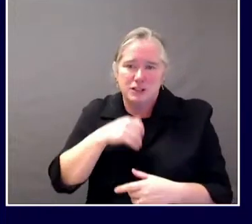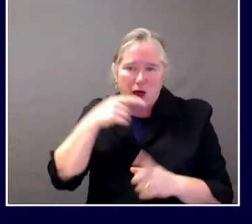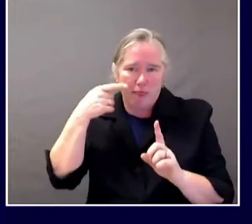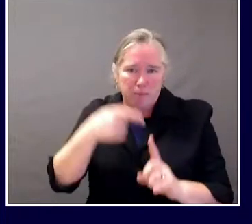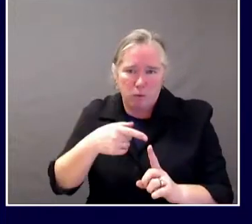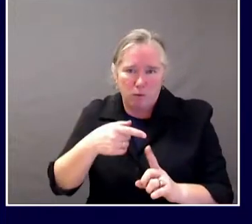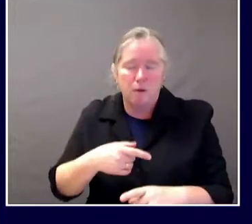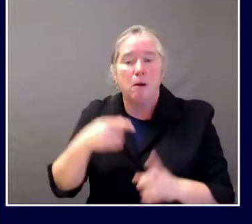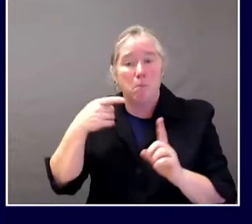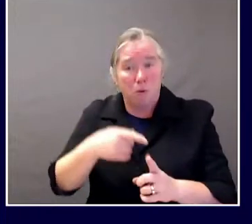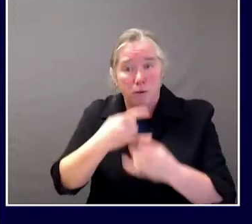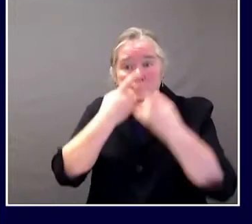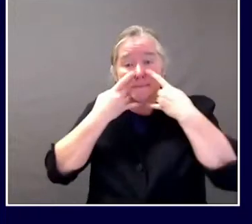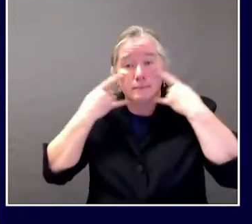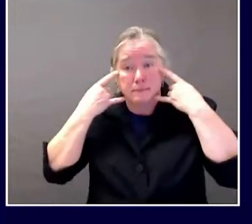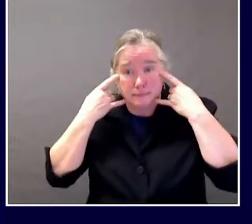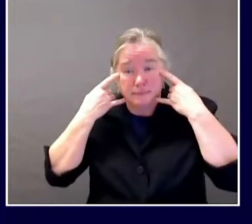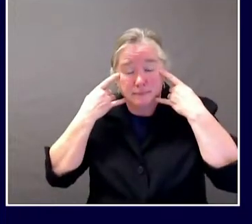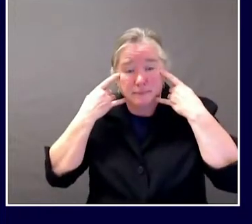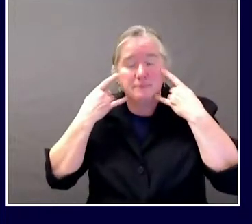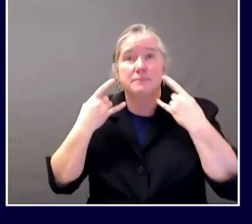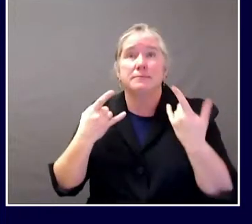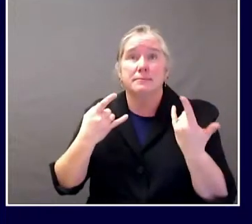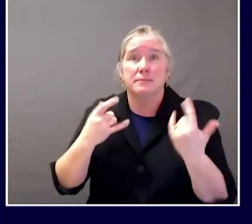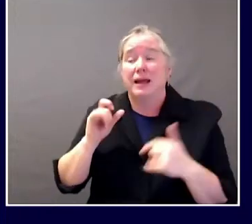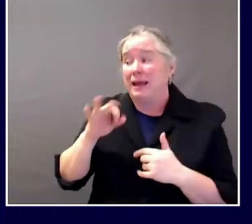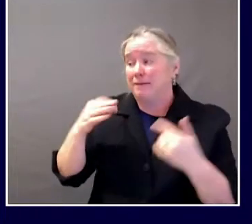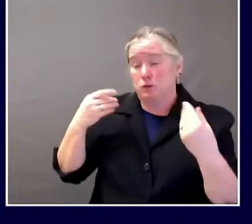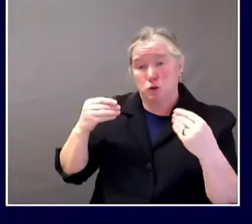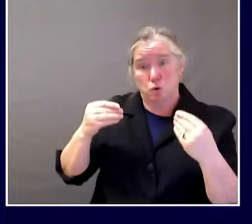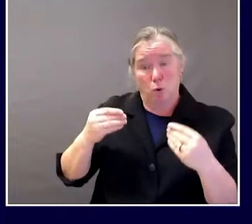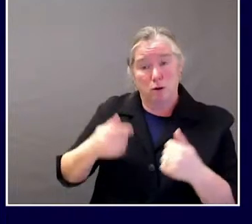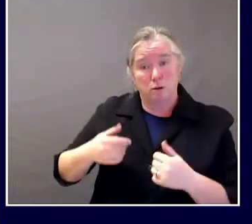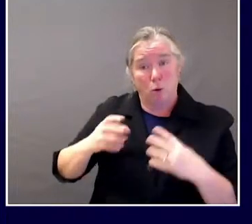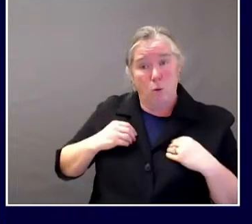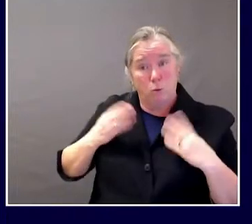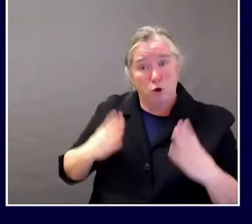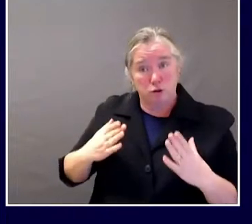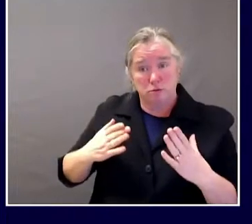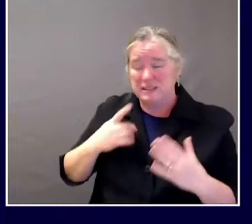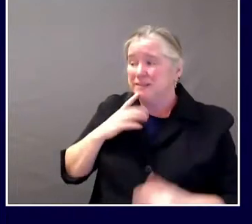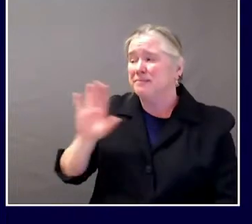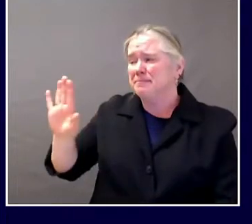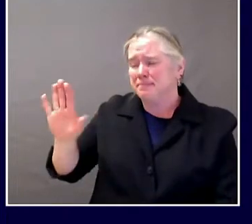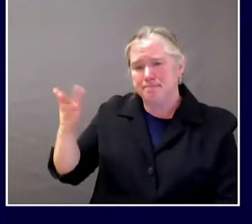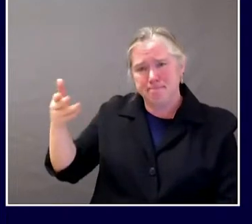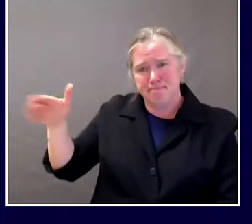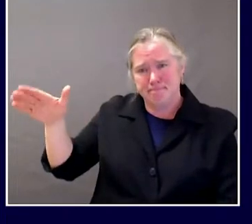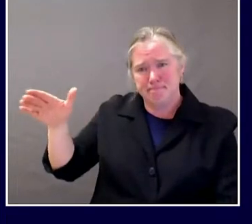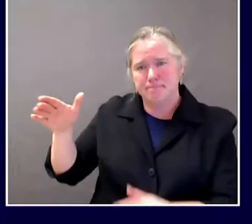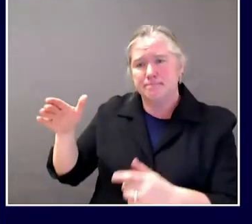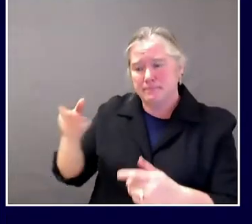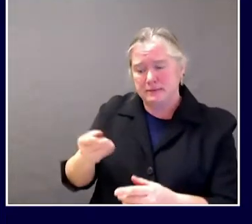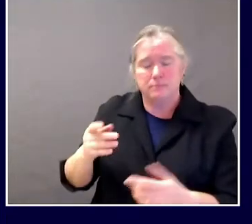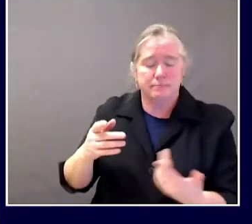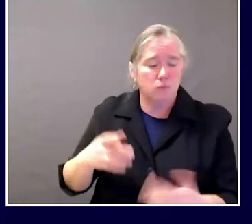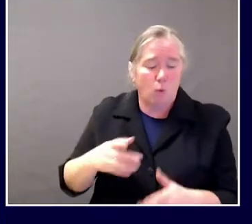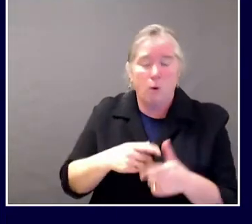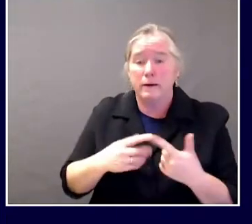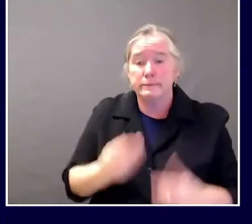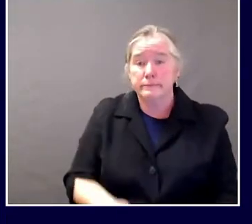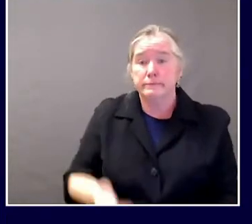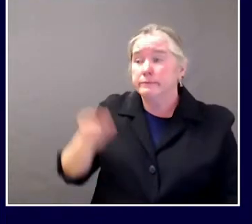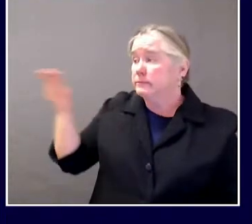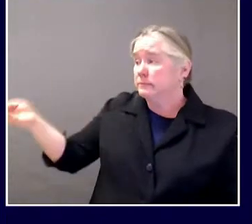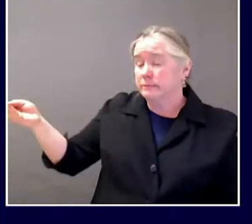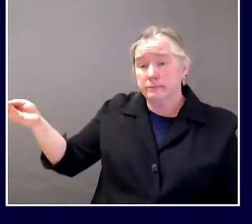they go into a store, and that if a manager wanted to say, hey, you know, you really think you should have a face covering on, let me offer you